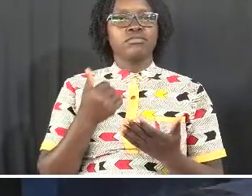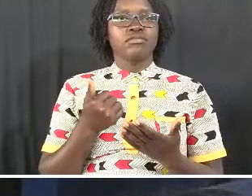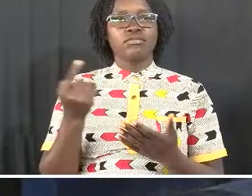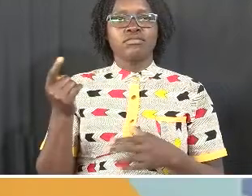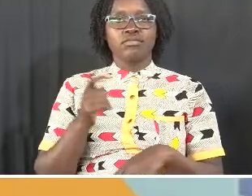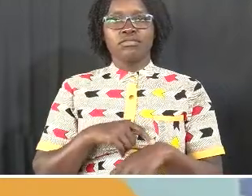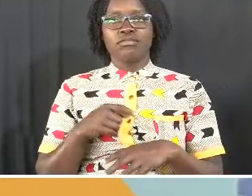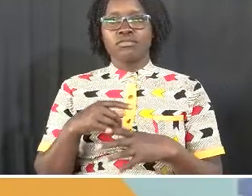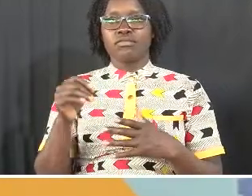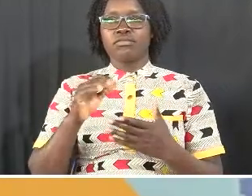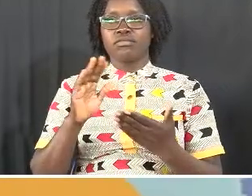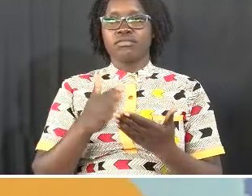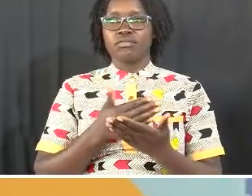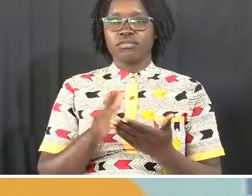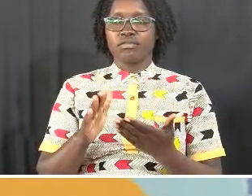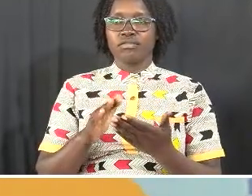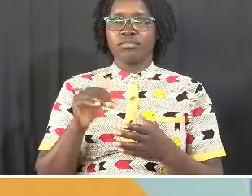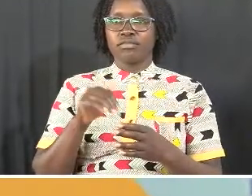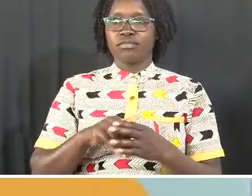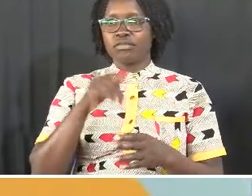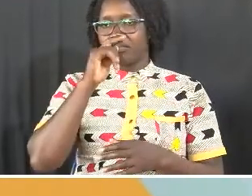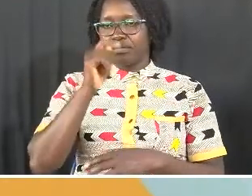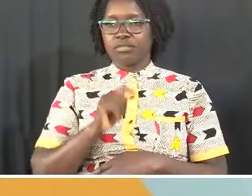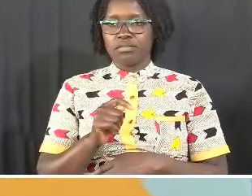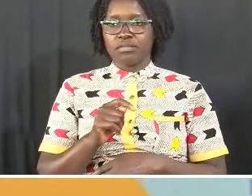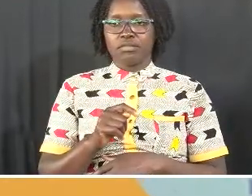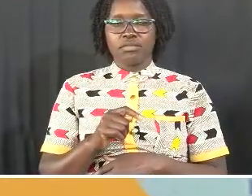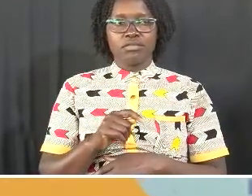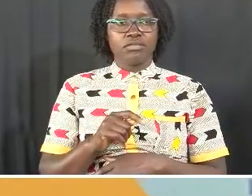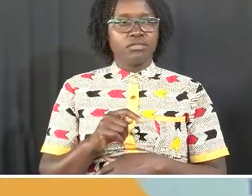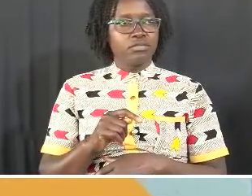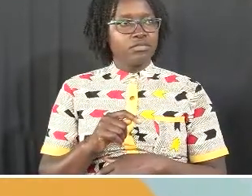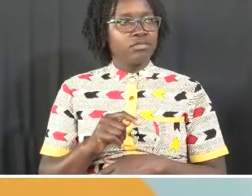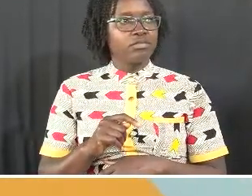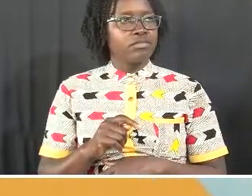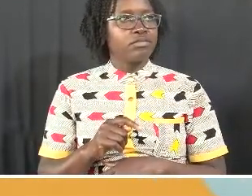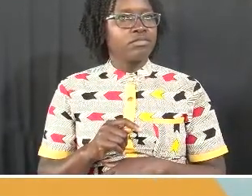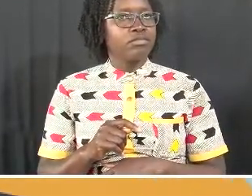to Extravaganza in Dar es Salaam, Tanzania, and we were living in an hotel.